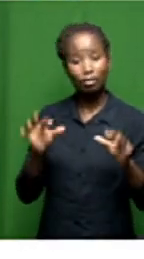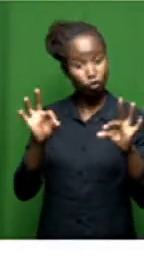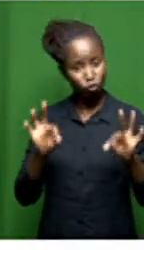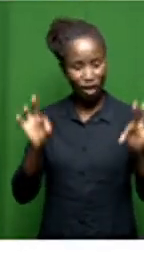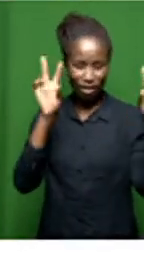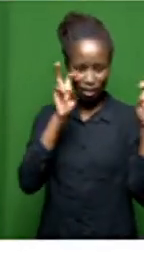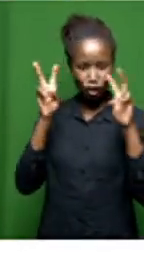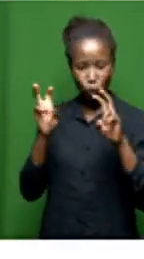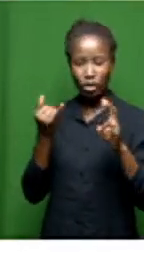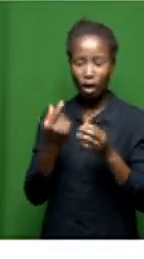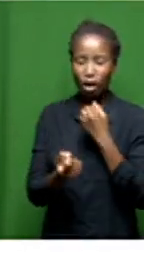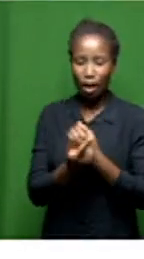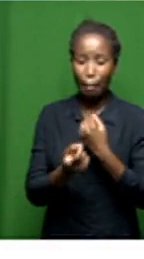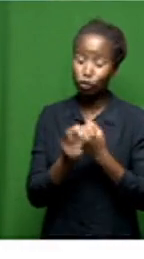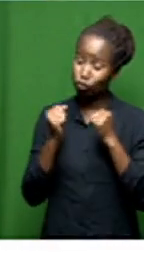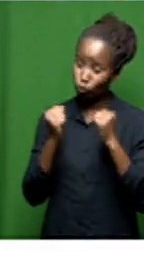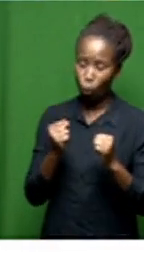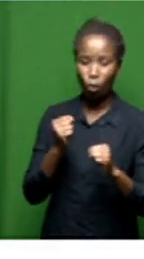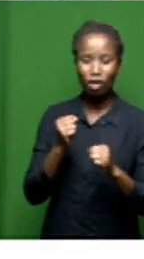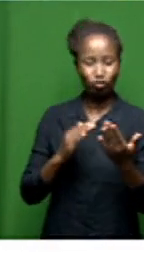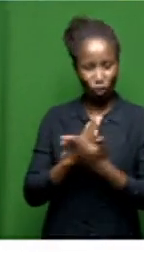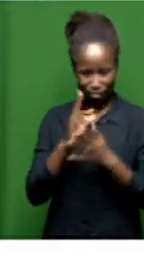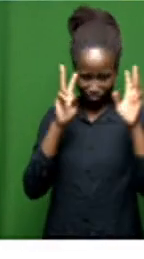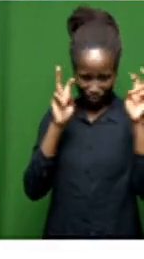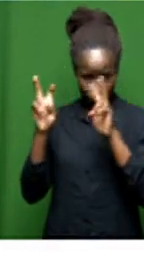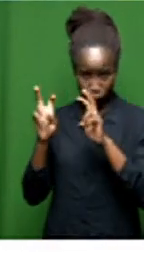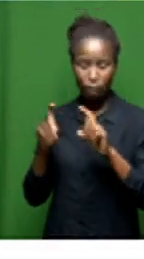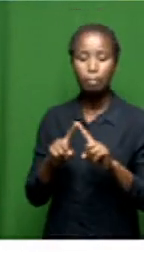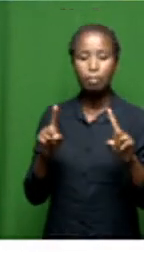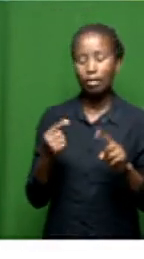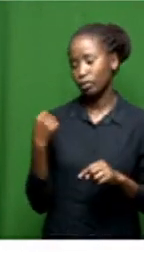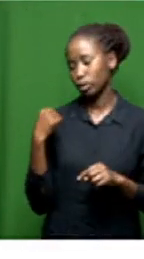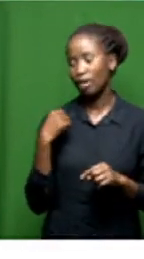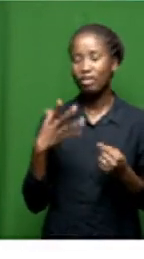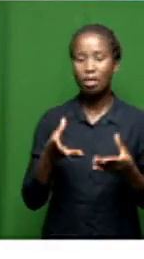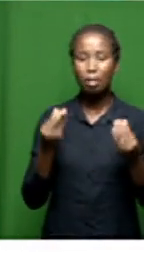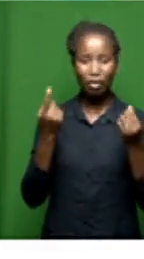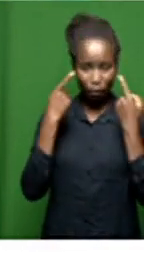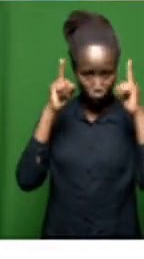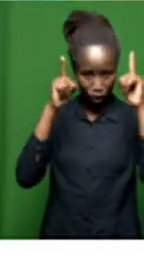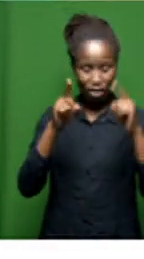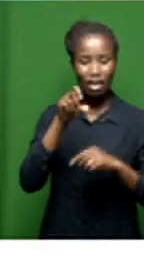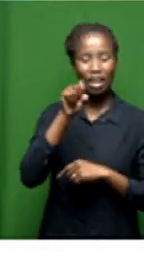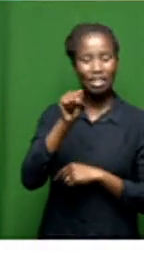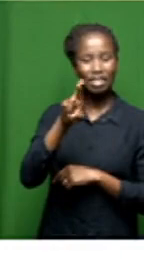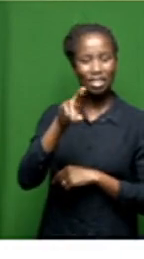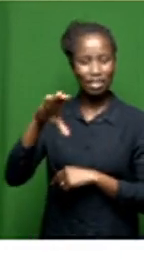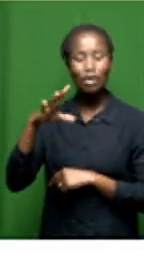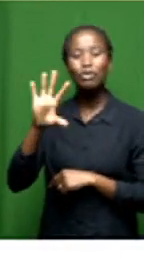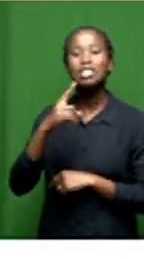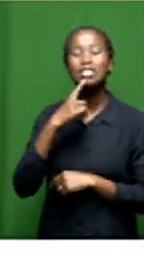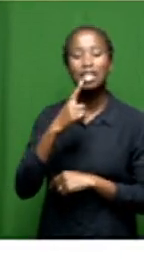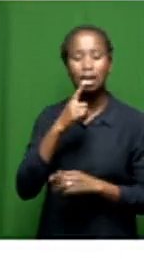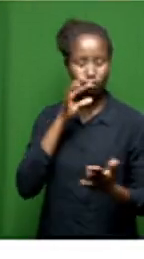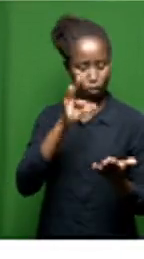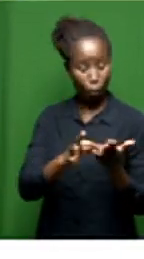fore very strongly, Professor Ahluwalia. You have yesterday the WITS SRC rejecting the proposal that was